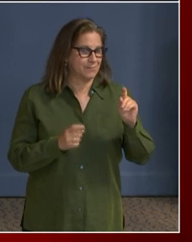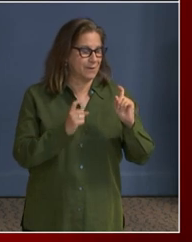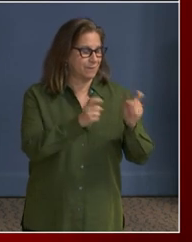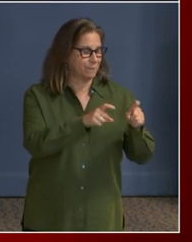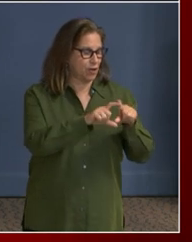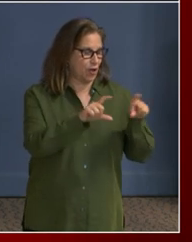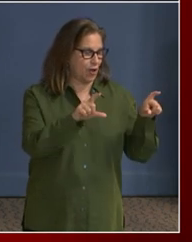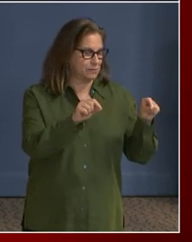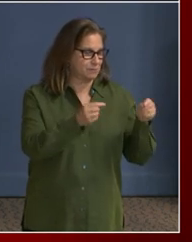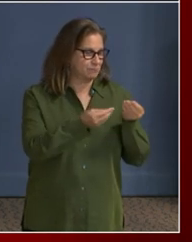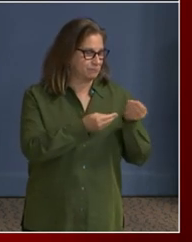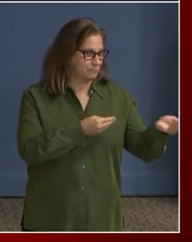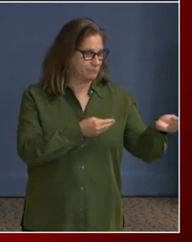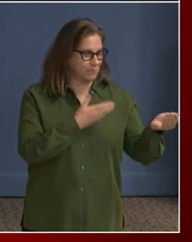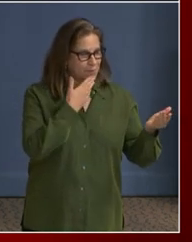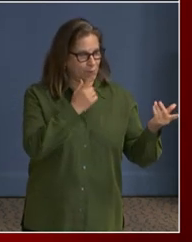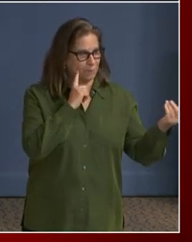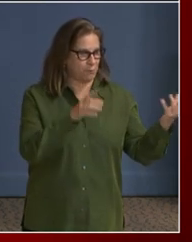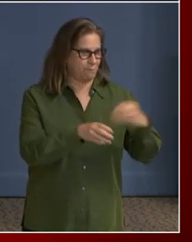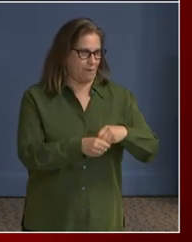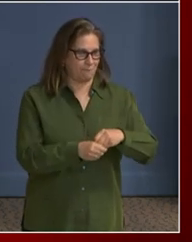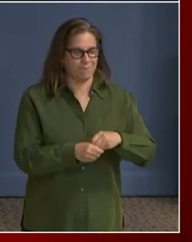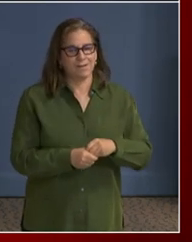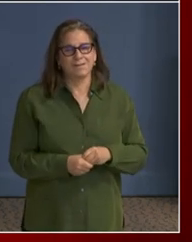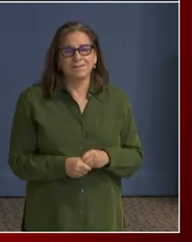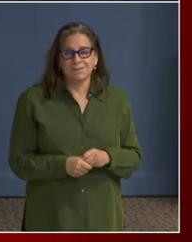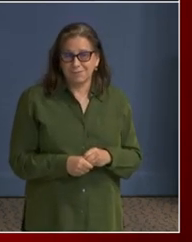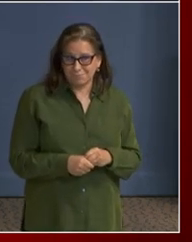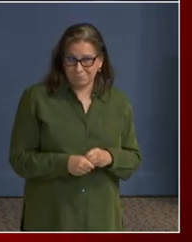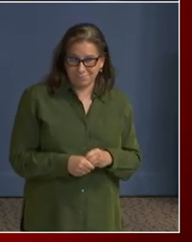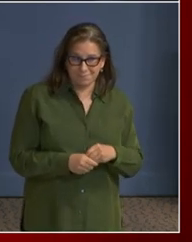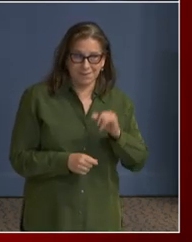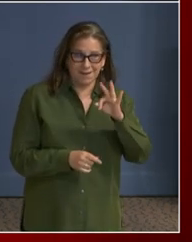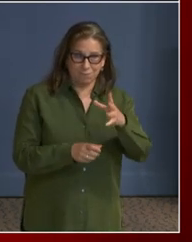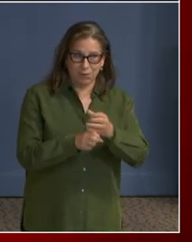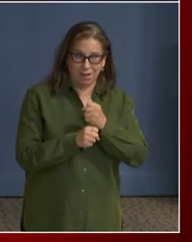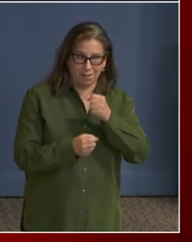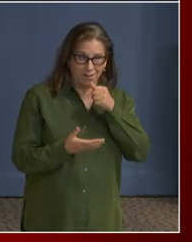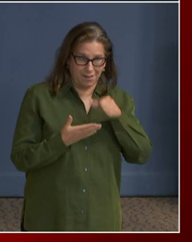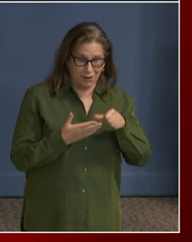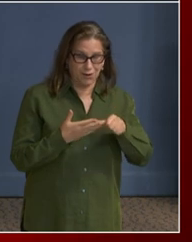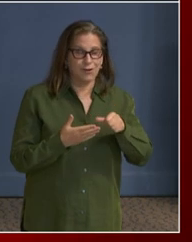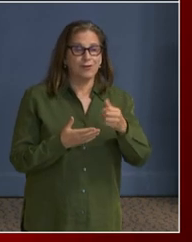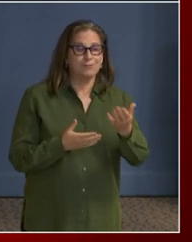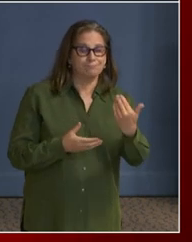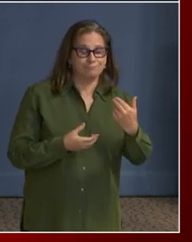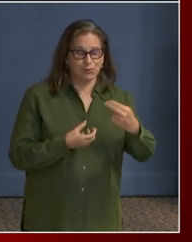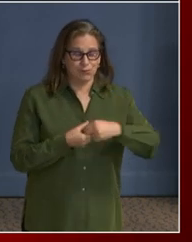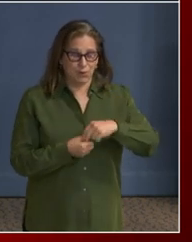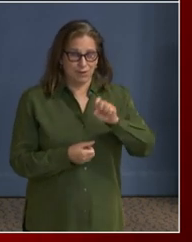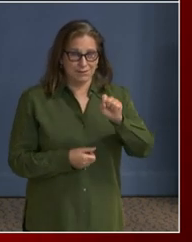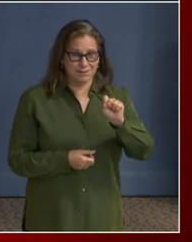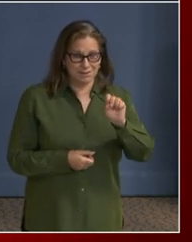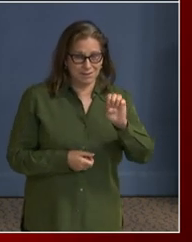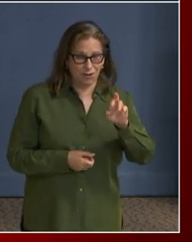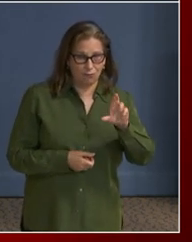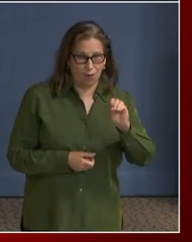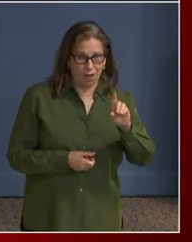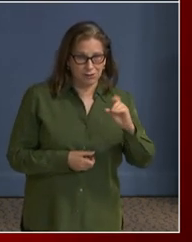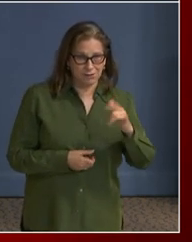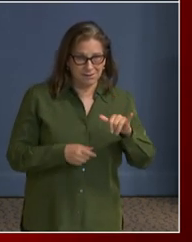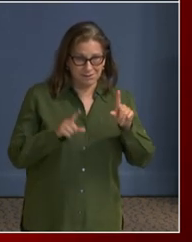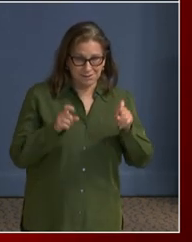letters, we urge you to participate so we can learn more about how COVID is affecting our community.